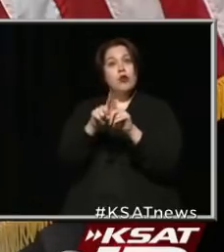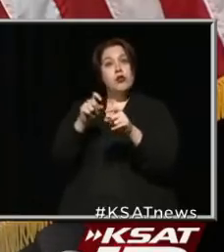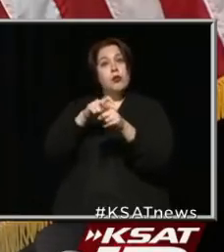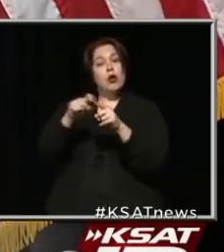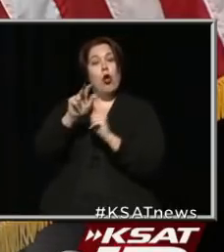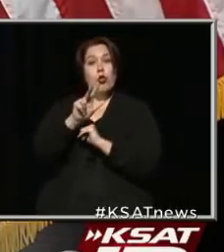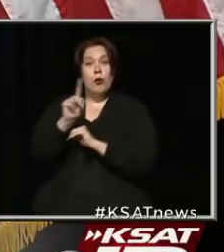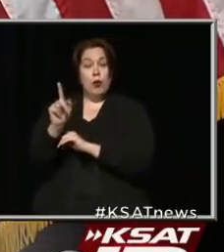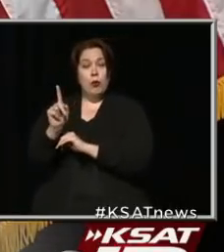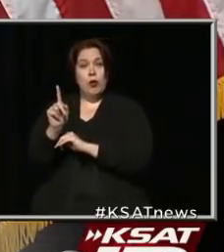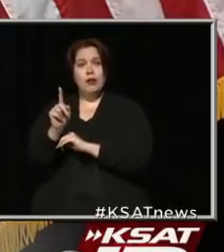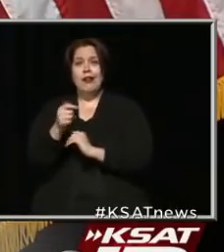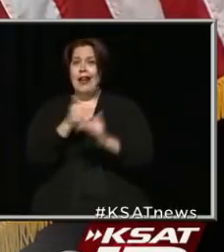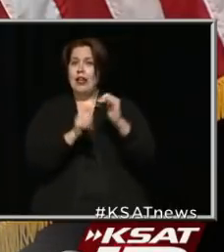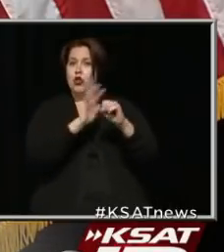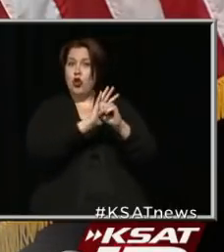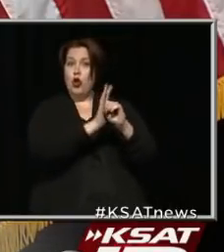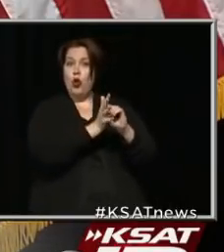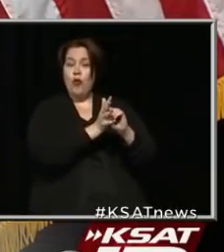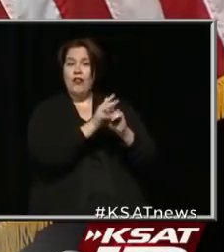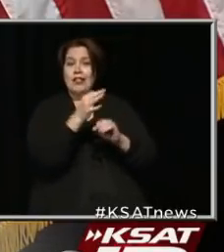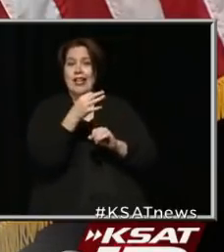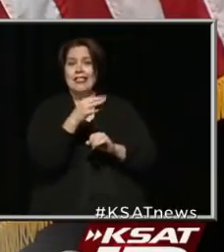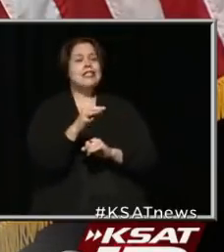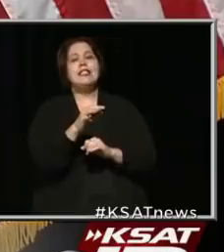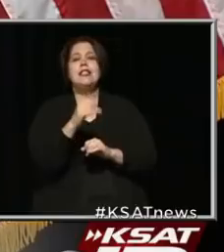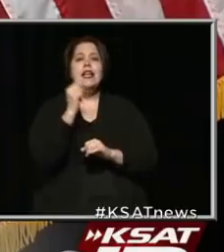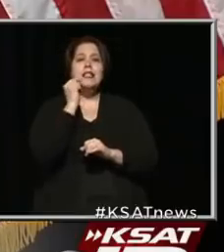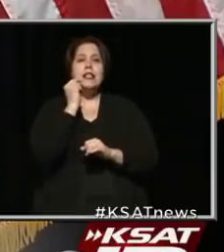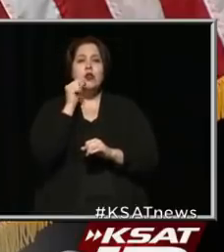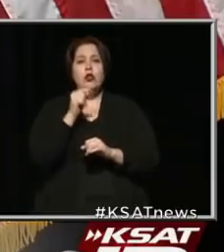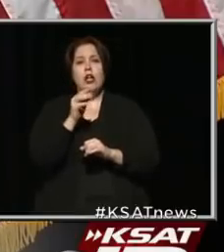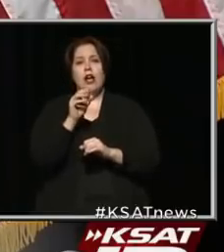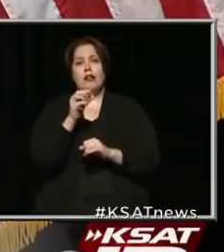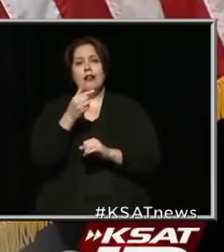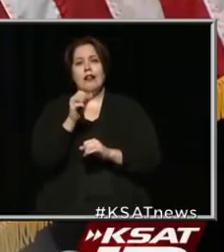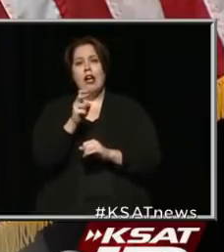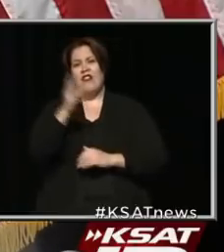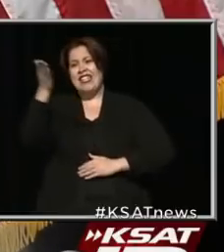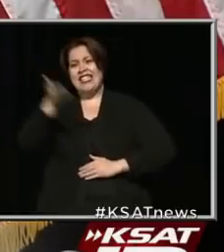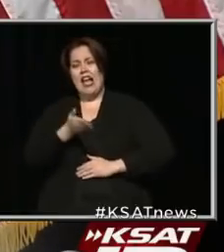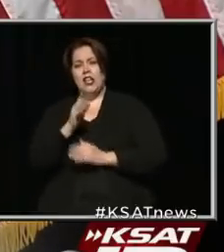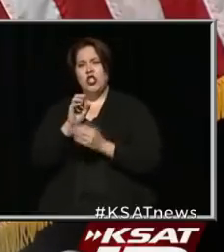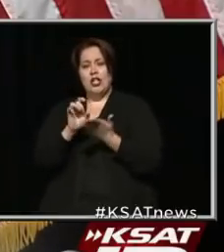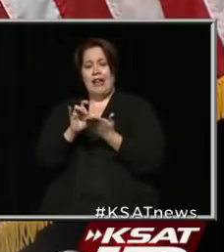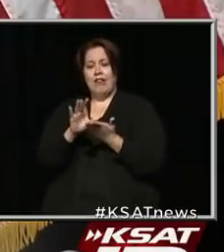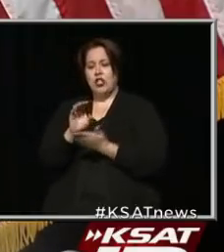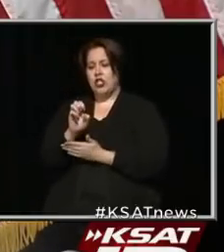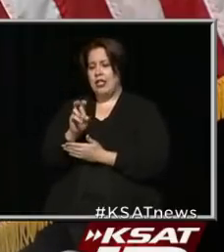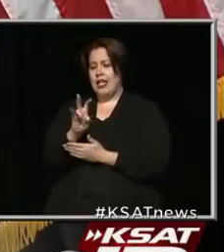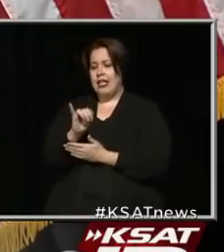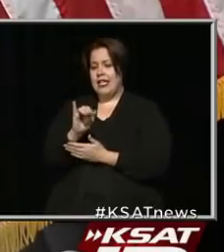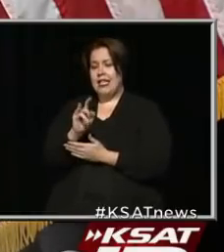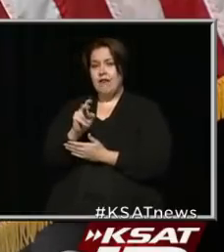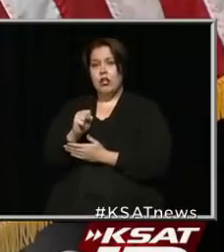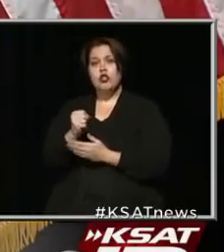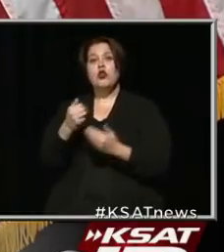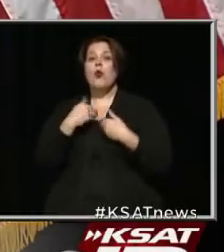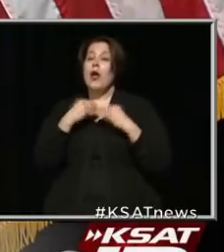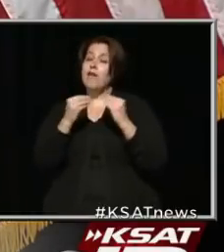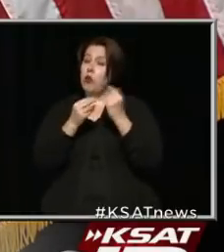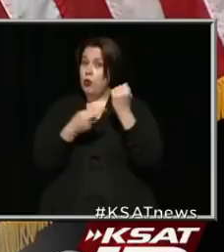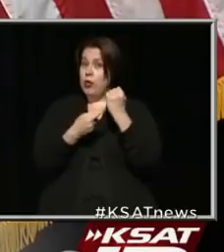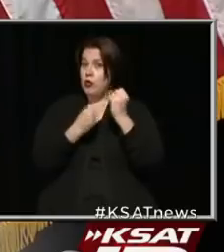And under COVID19.sanantonio.gov backslash evictions, we have additional resources for those facing